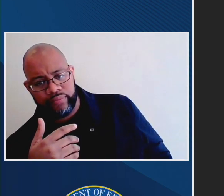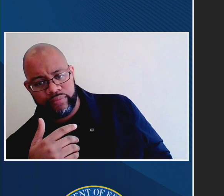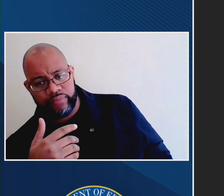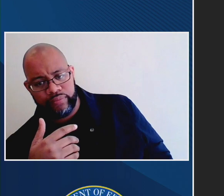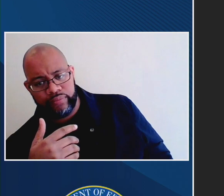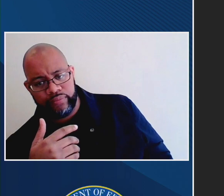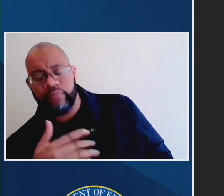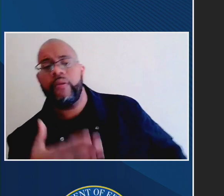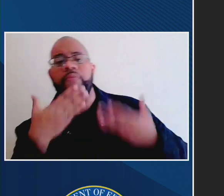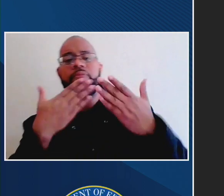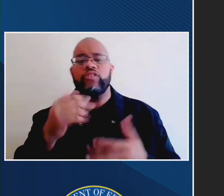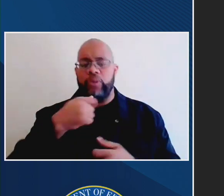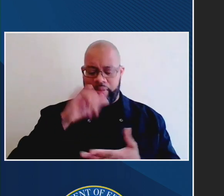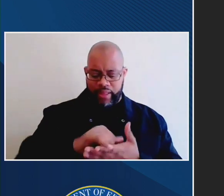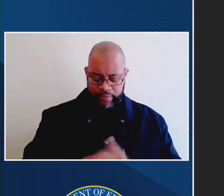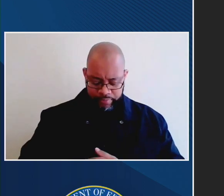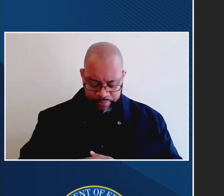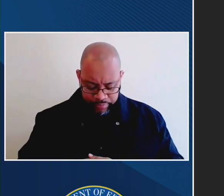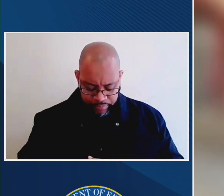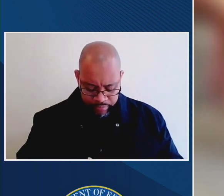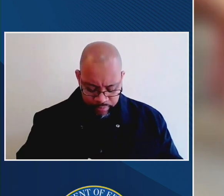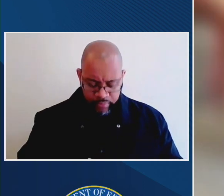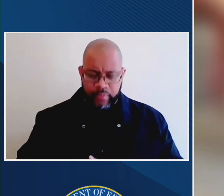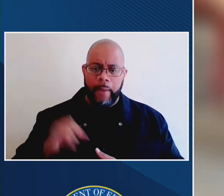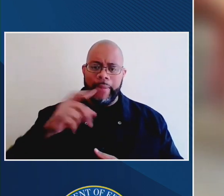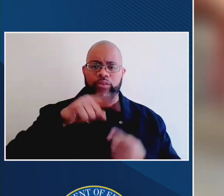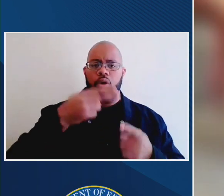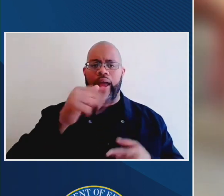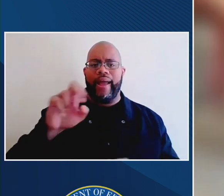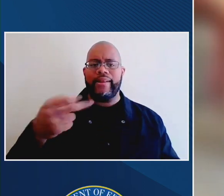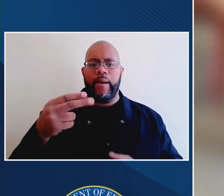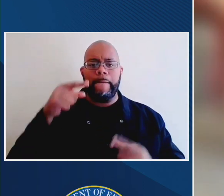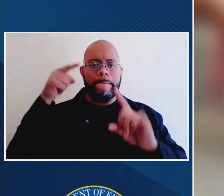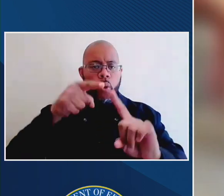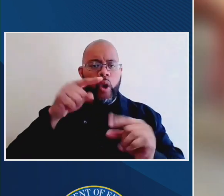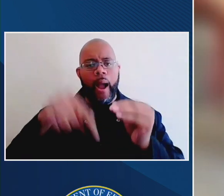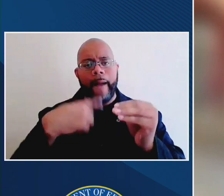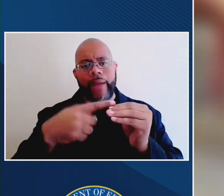Thank you. Sorry about that. Back to Hannah's point about the